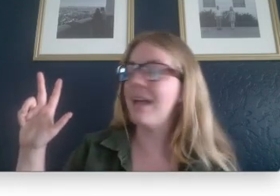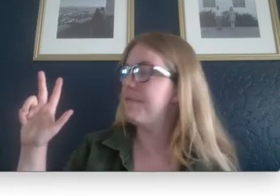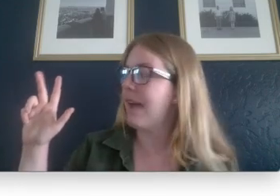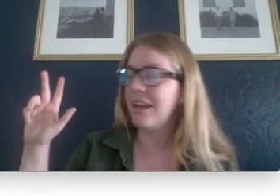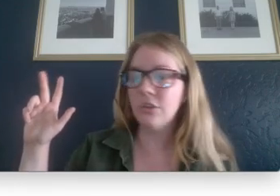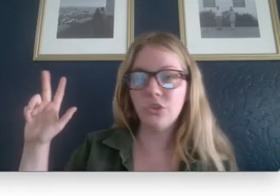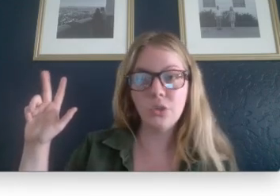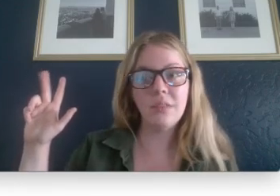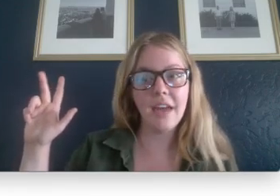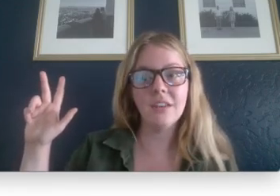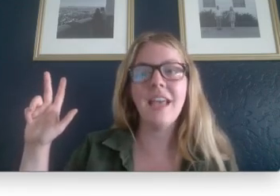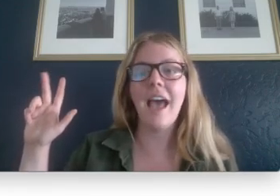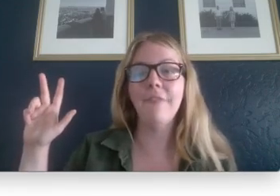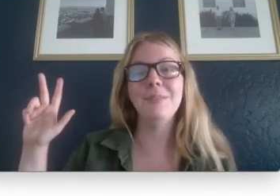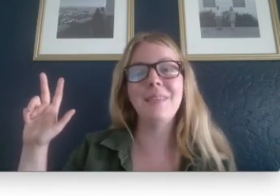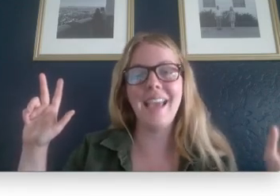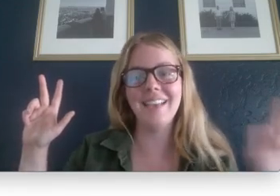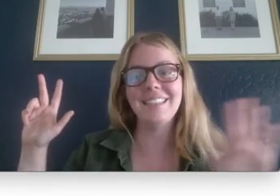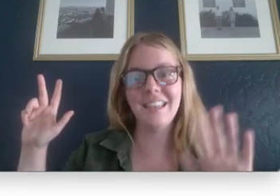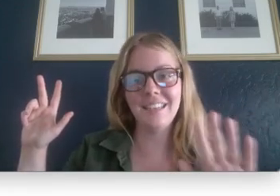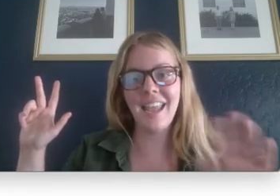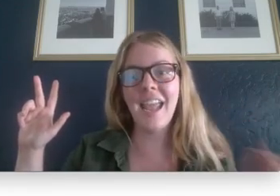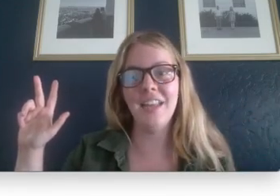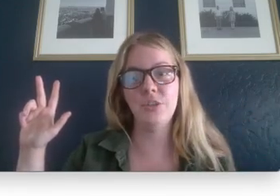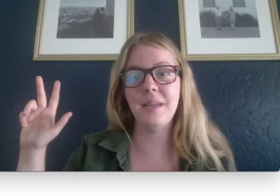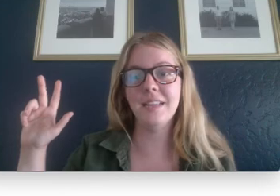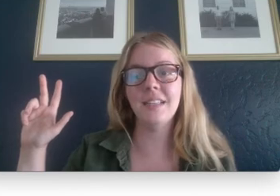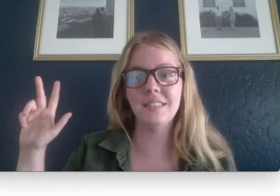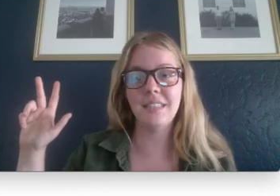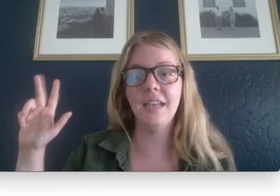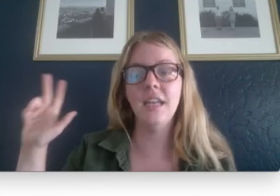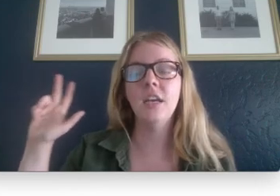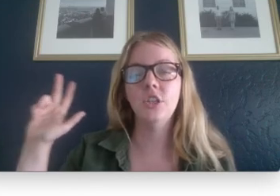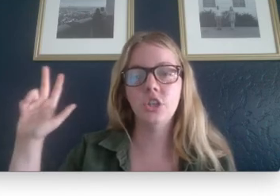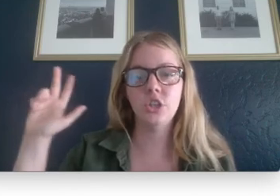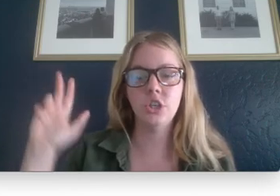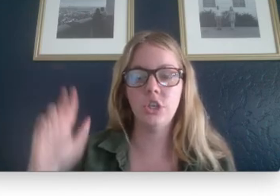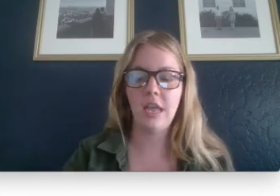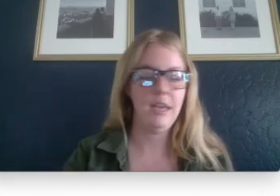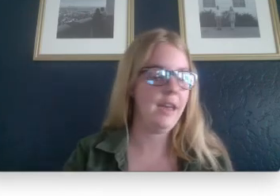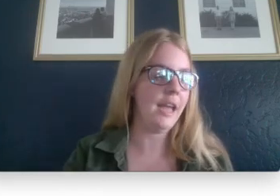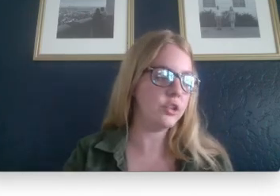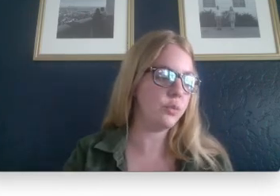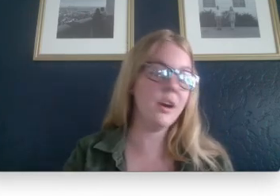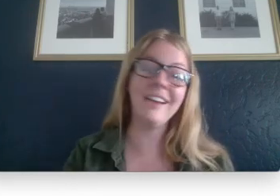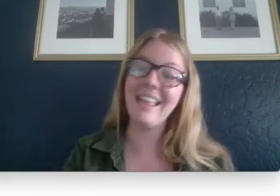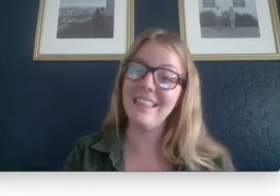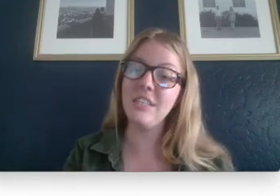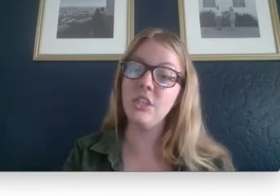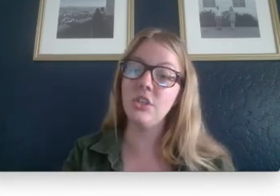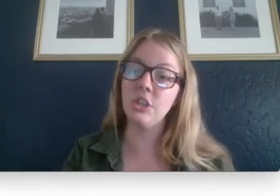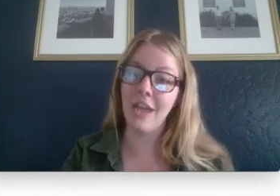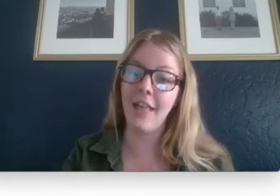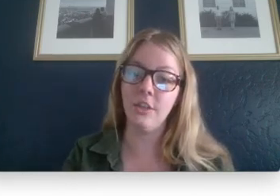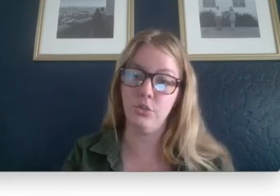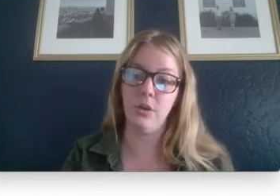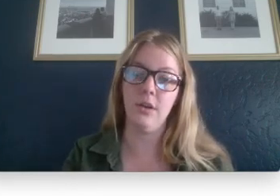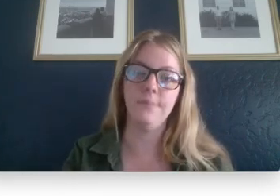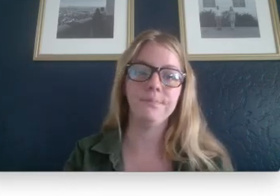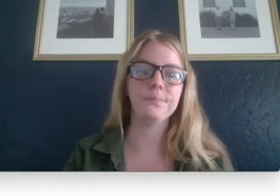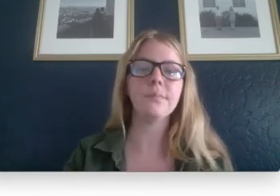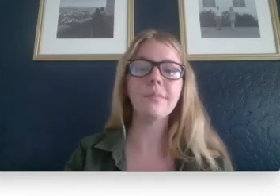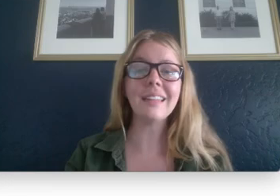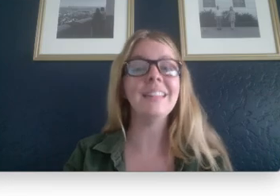And my final two letters have to be S and H because it said shh. Next word, and this is your challenge